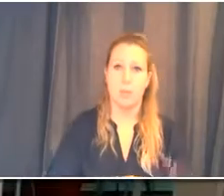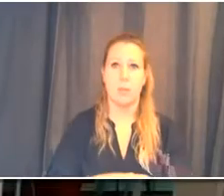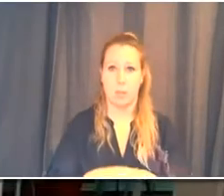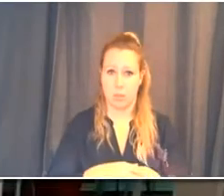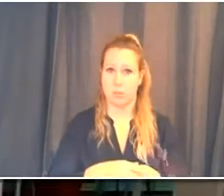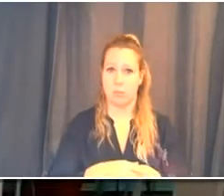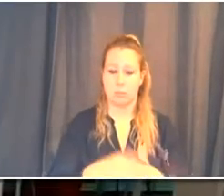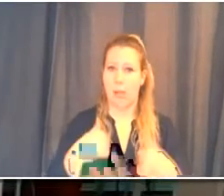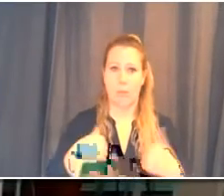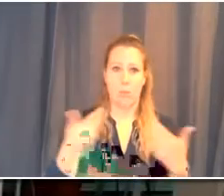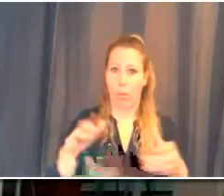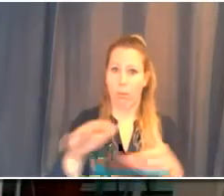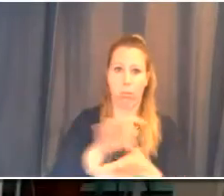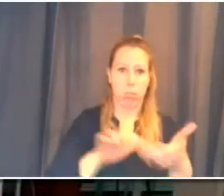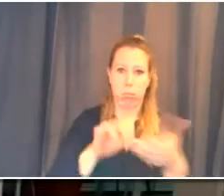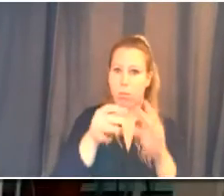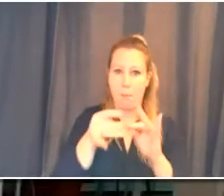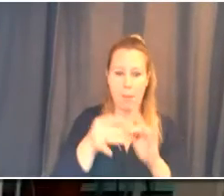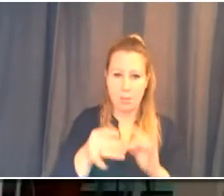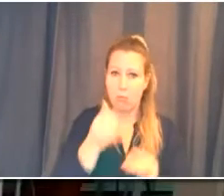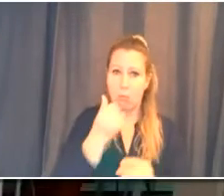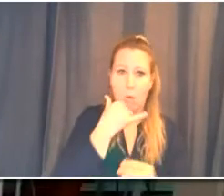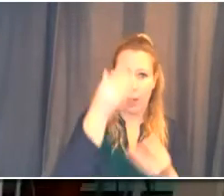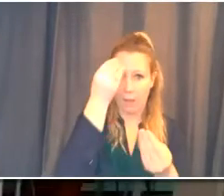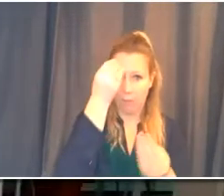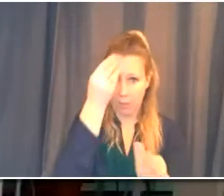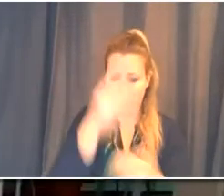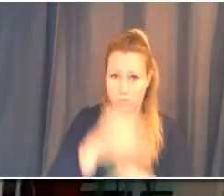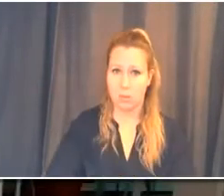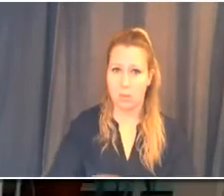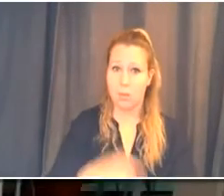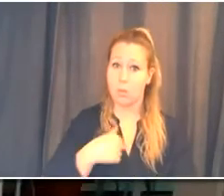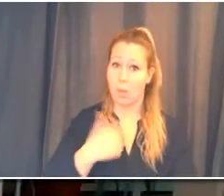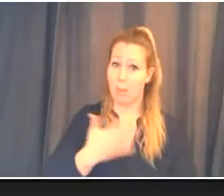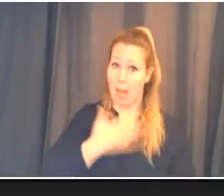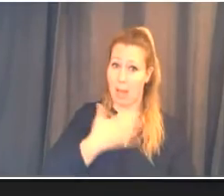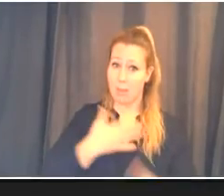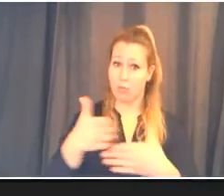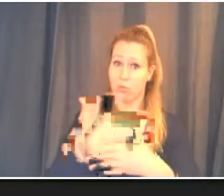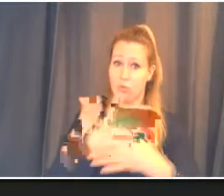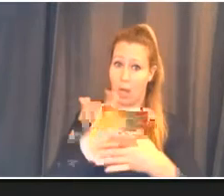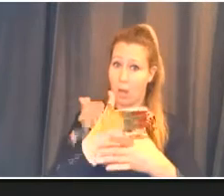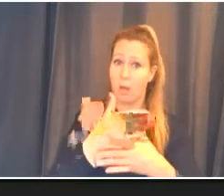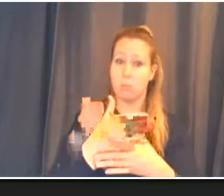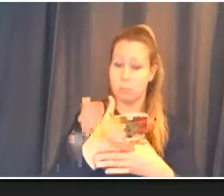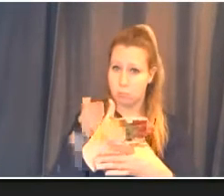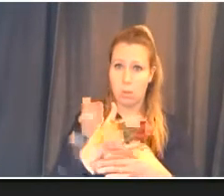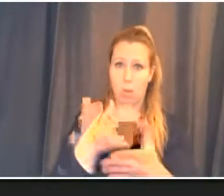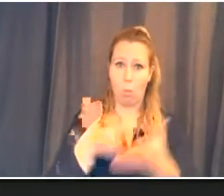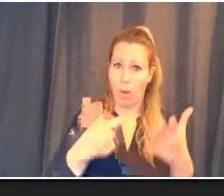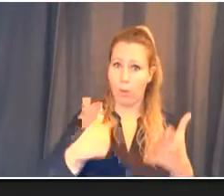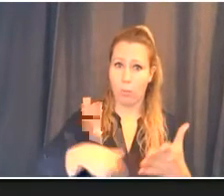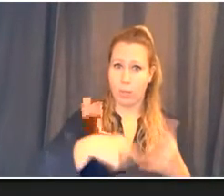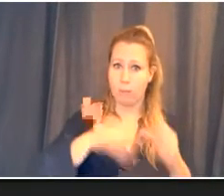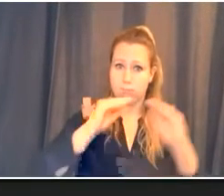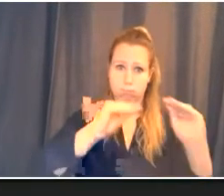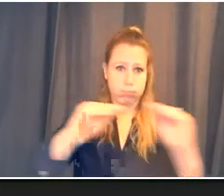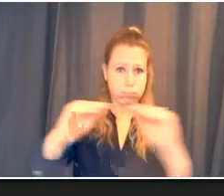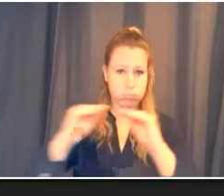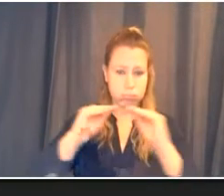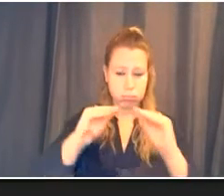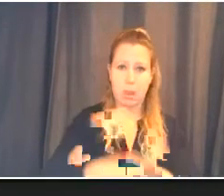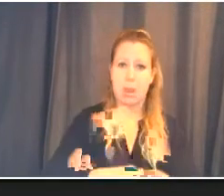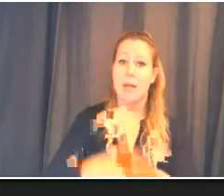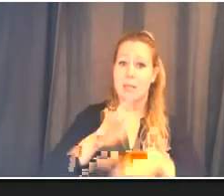we can all be stewards of accurate and precise messaging around this just because people are watching and viewing and this might